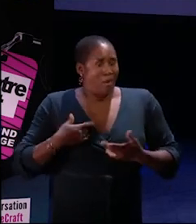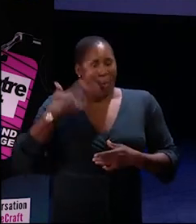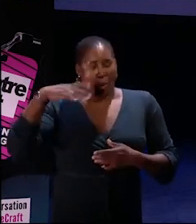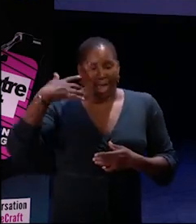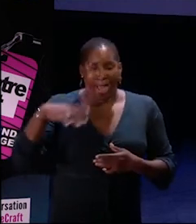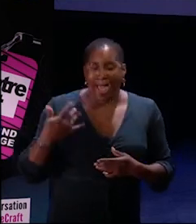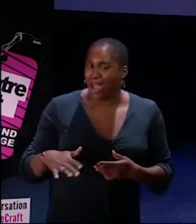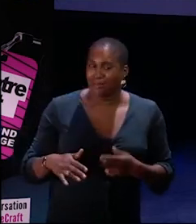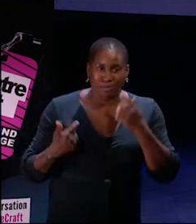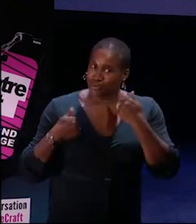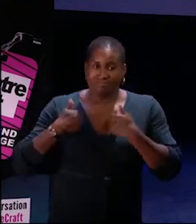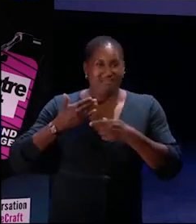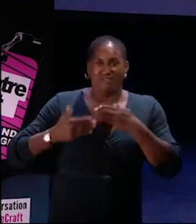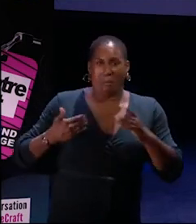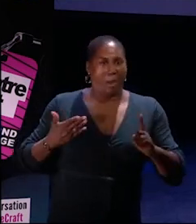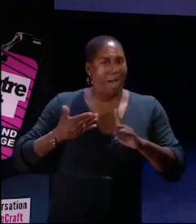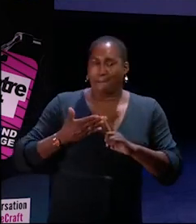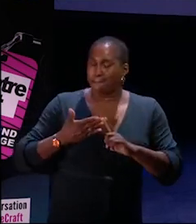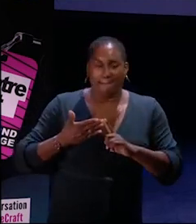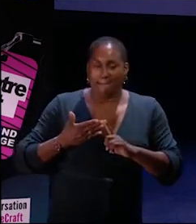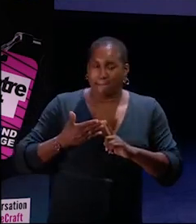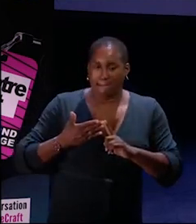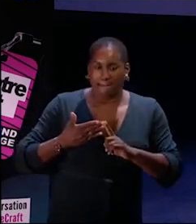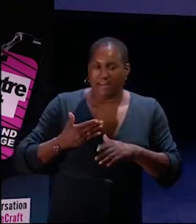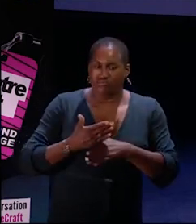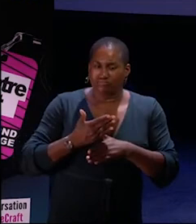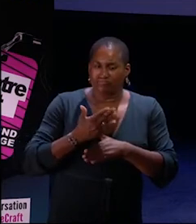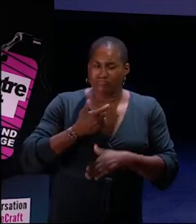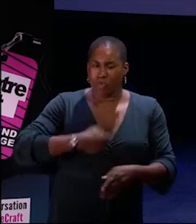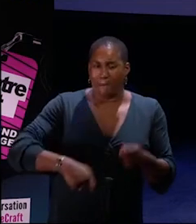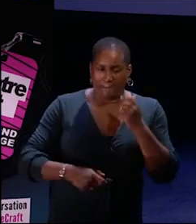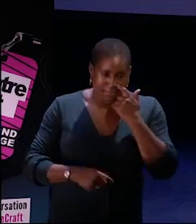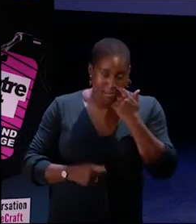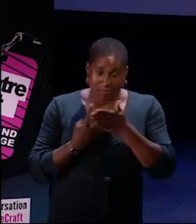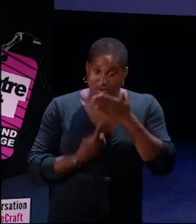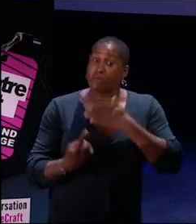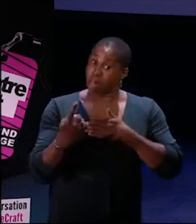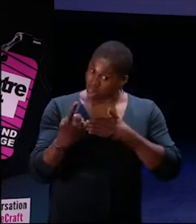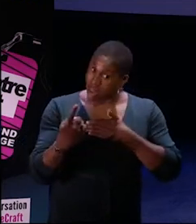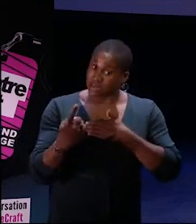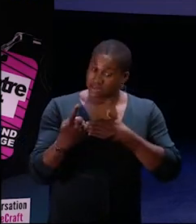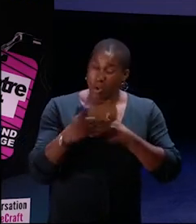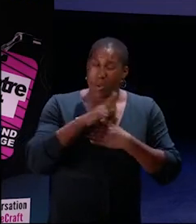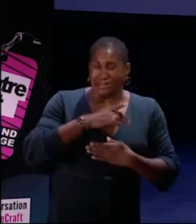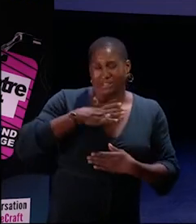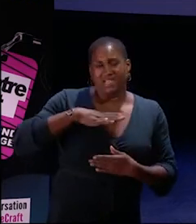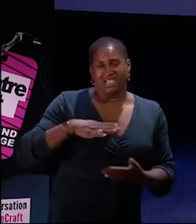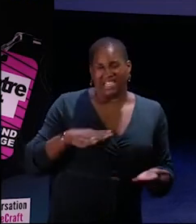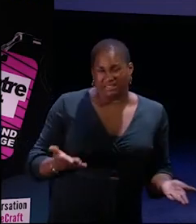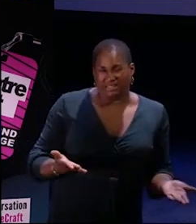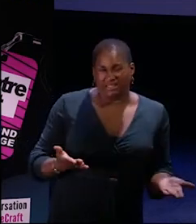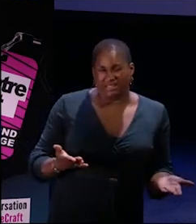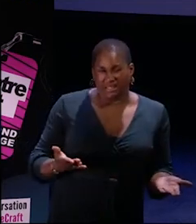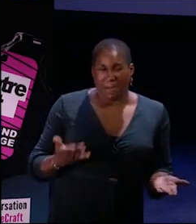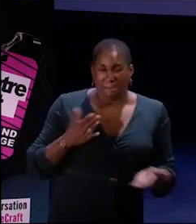be. But yes, my job, I am freelance by necessity, so I'm a gun